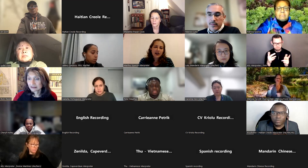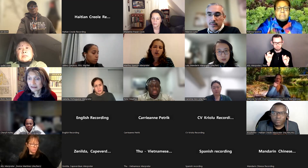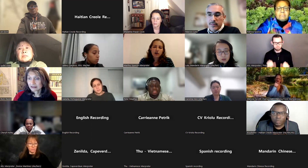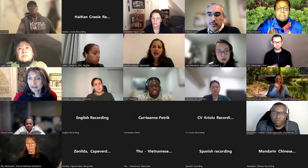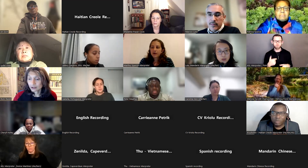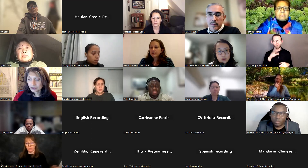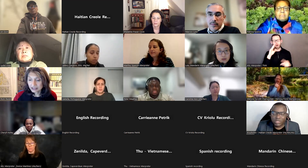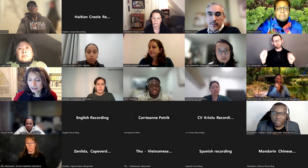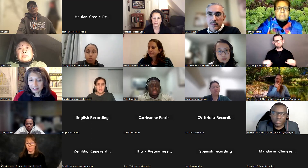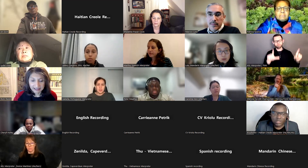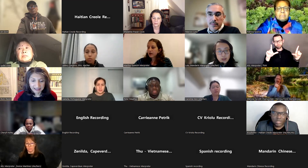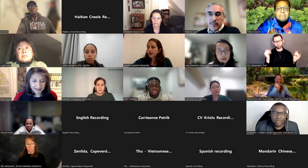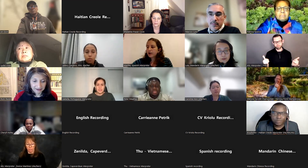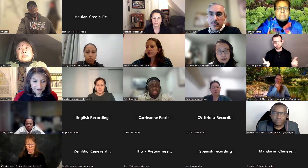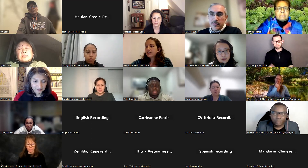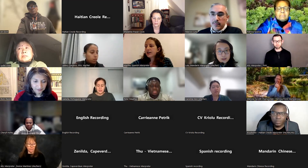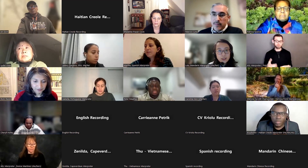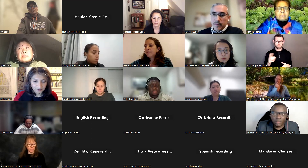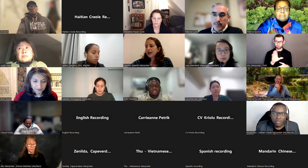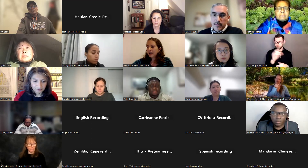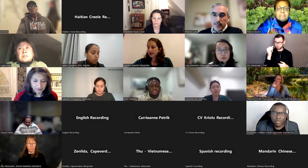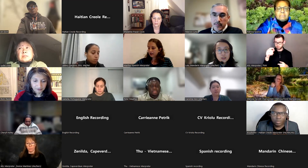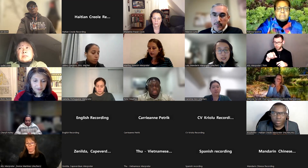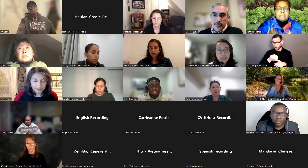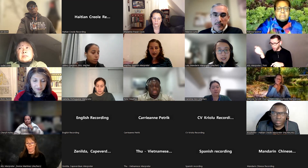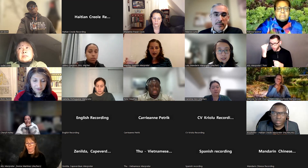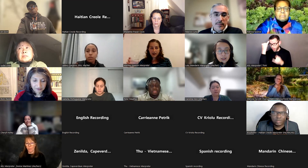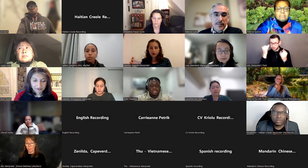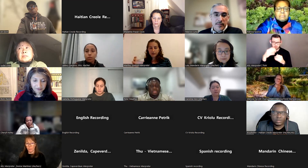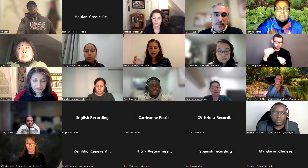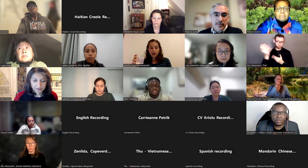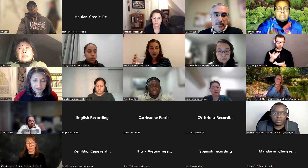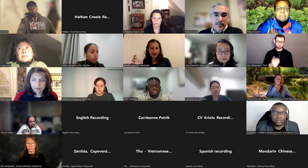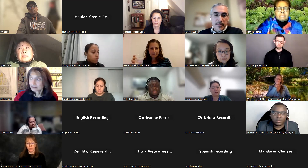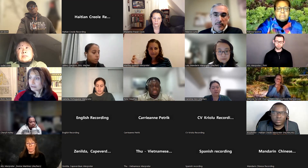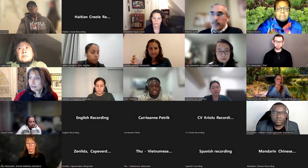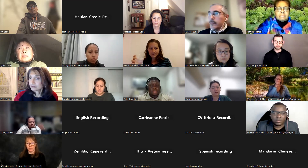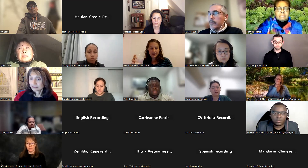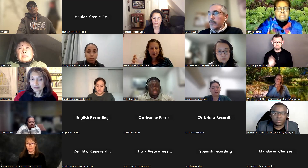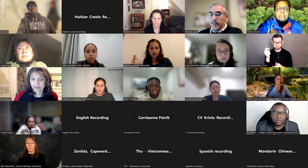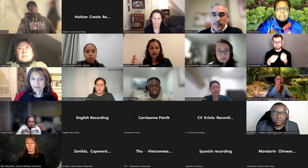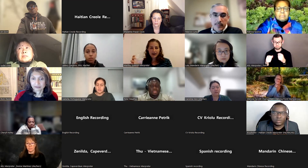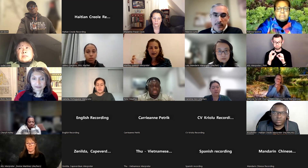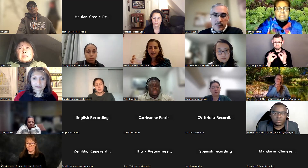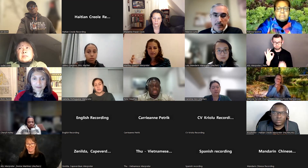there. Bon, Open moi, to je other mettais ça là ideas. et après, on apprend idée.